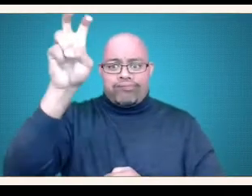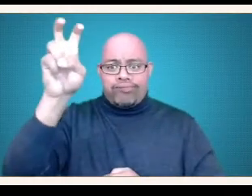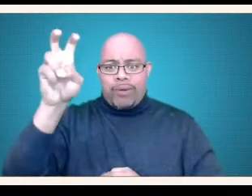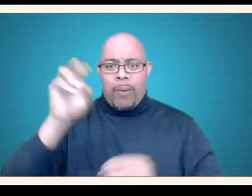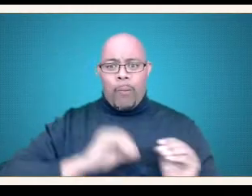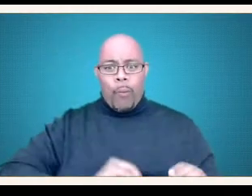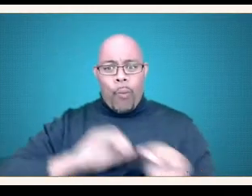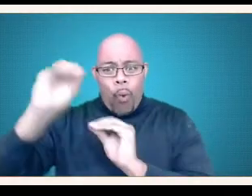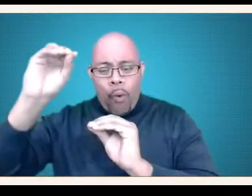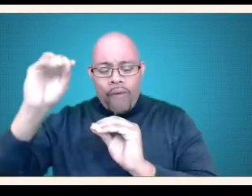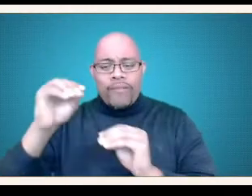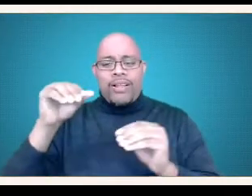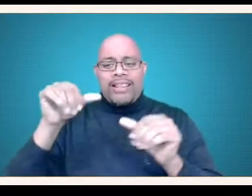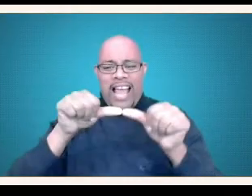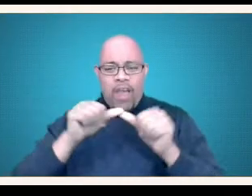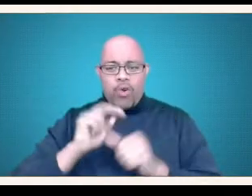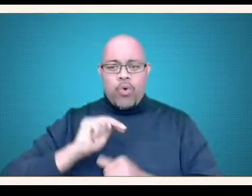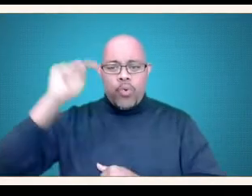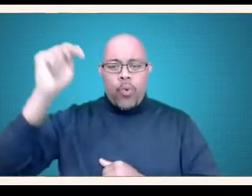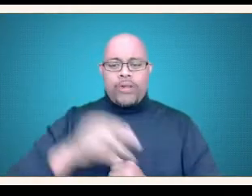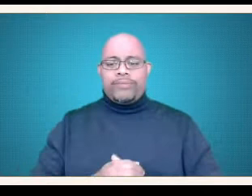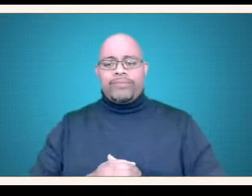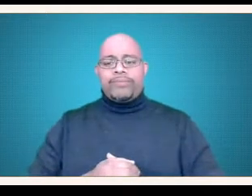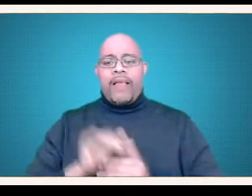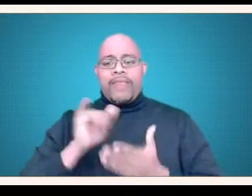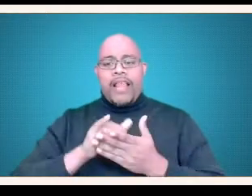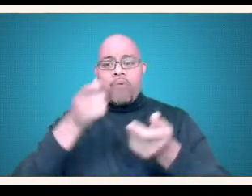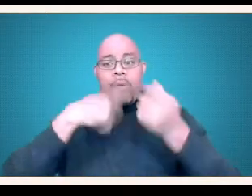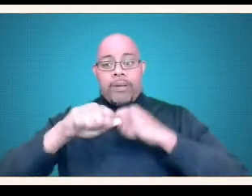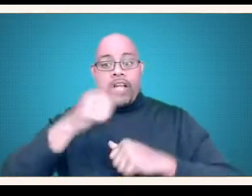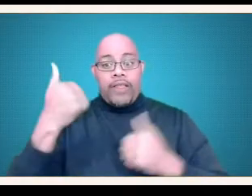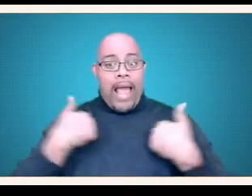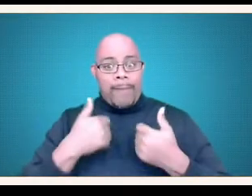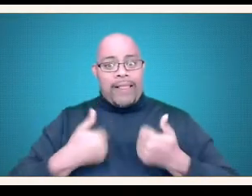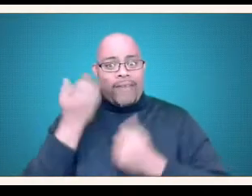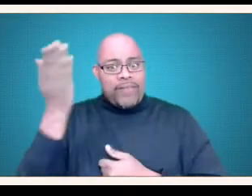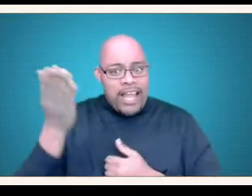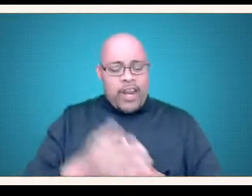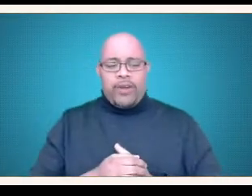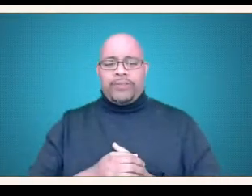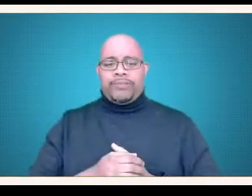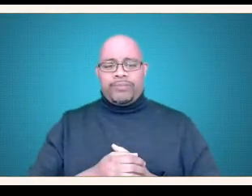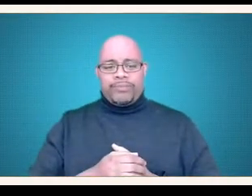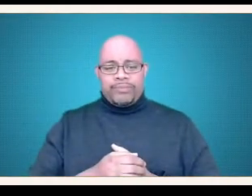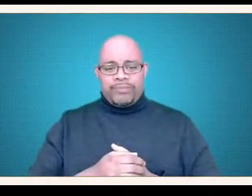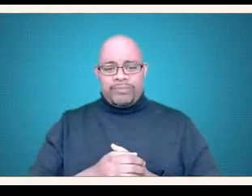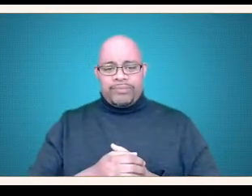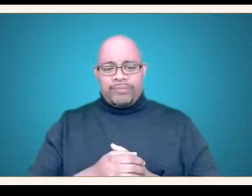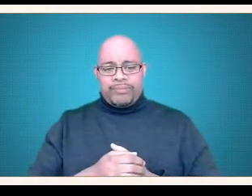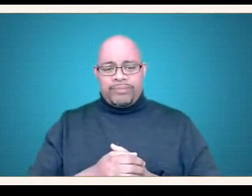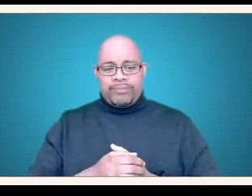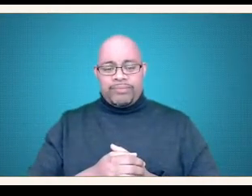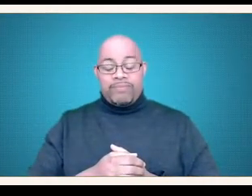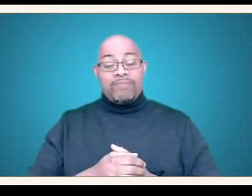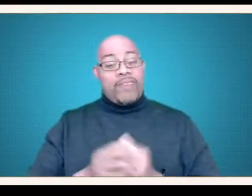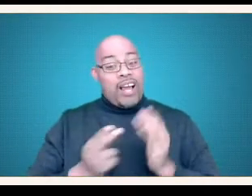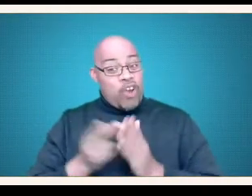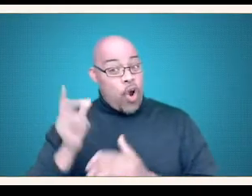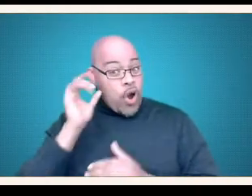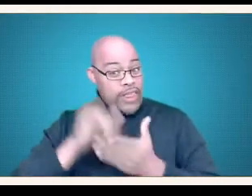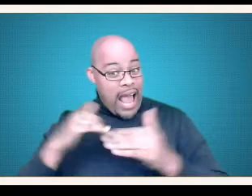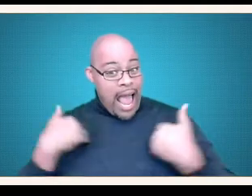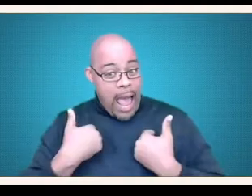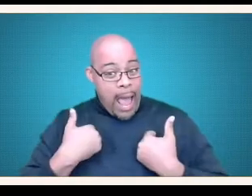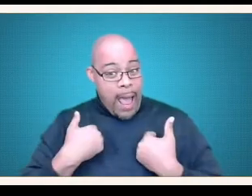that are adapted to the climate to move into the far north, where they are replacing species that are more adapted to a pure Arctic climate change.